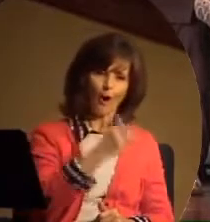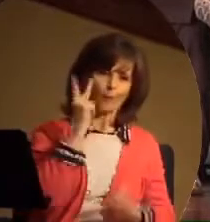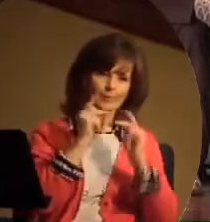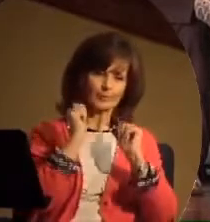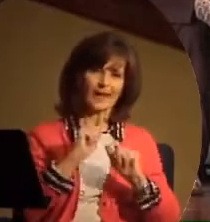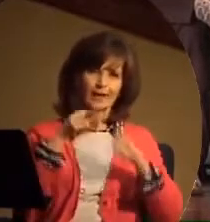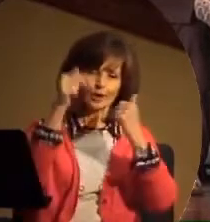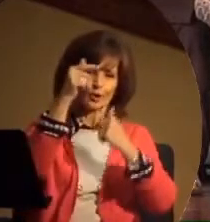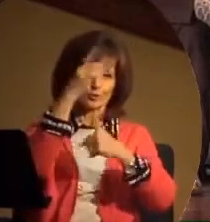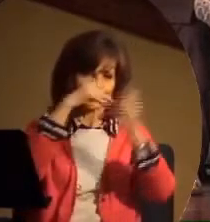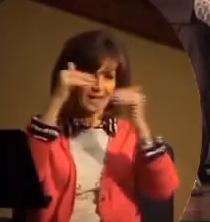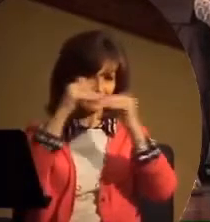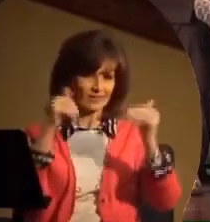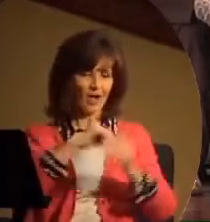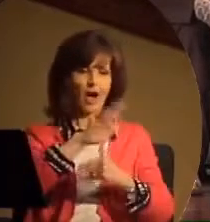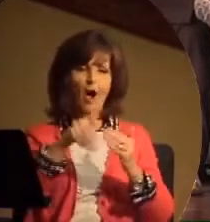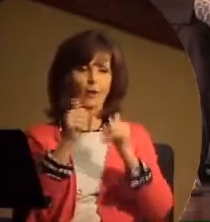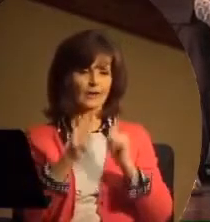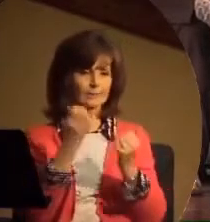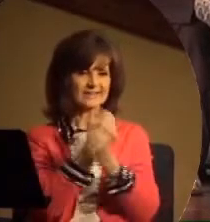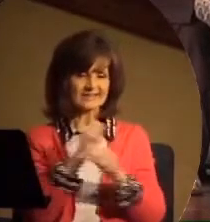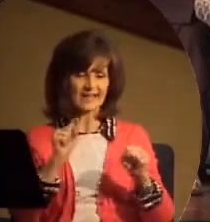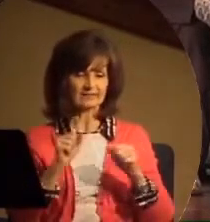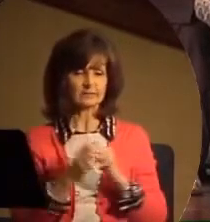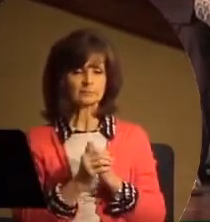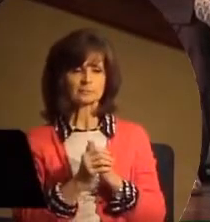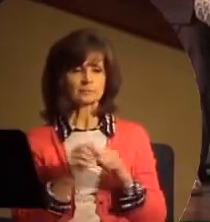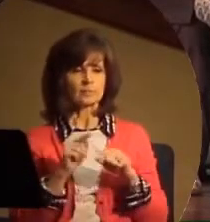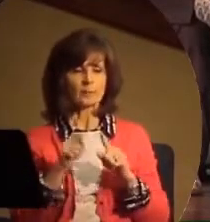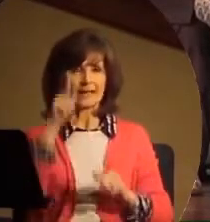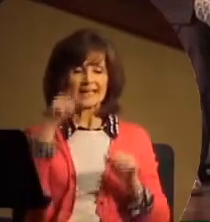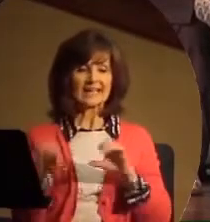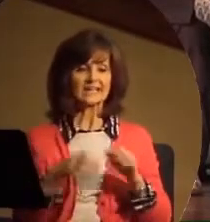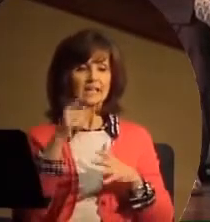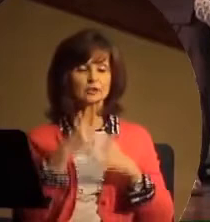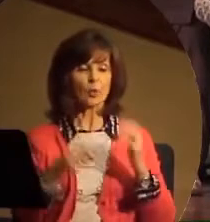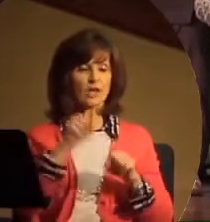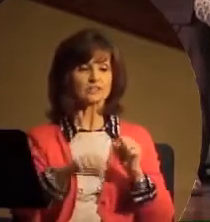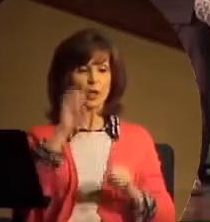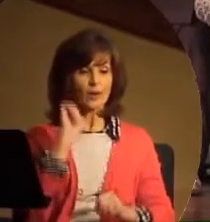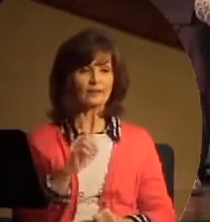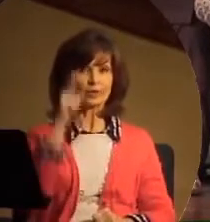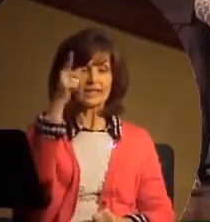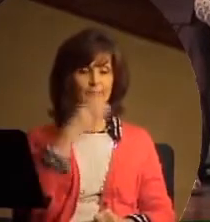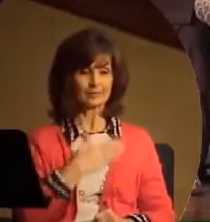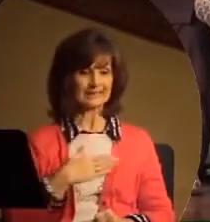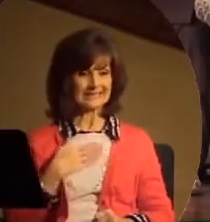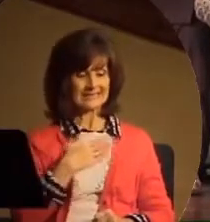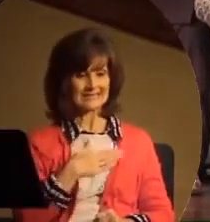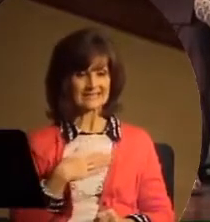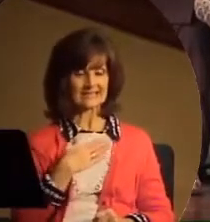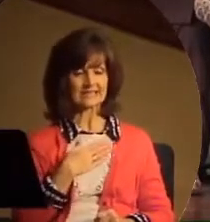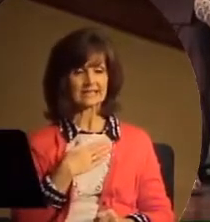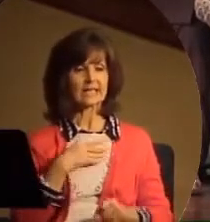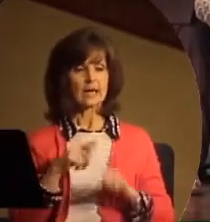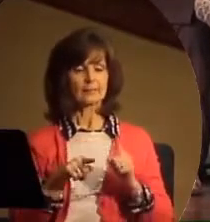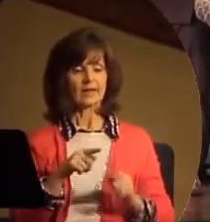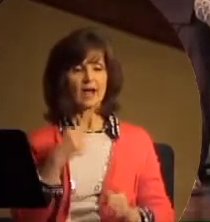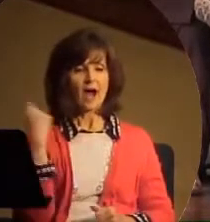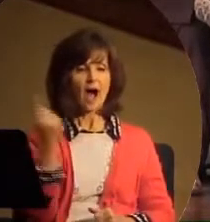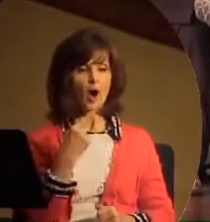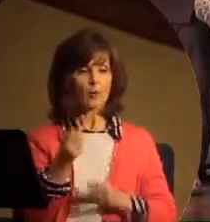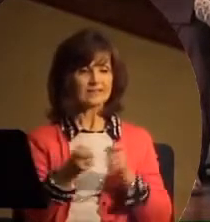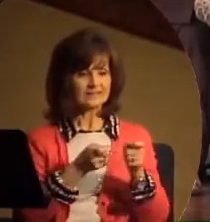in England. God does whatever God wants to do. He does whatsoever He pleases. But He's always